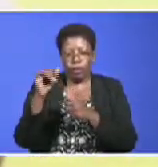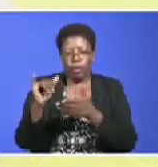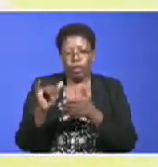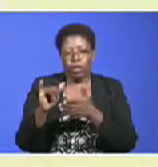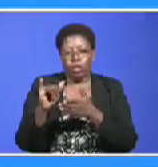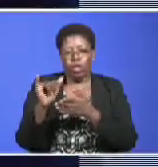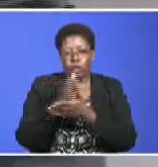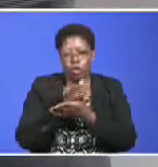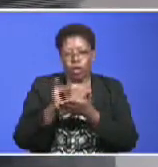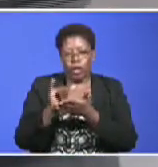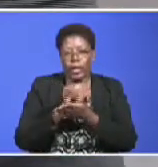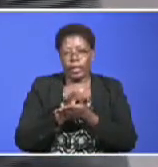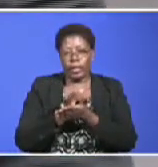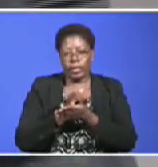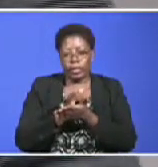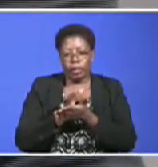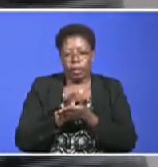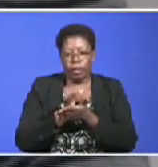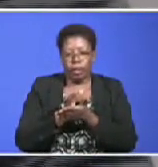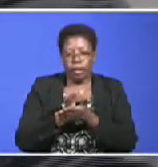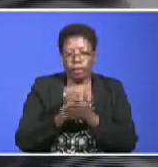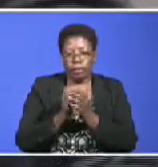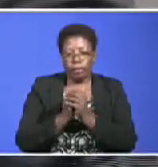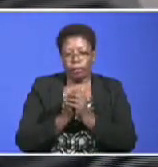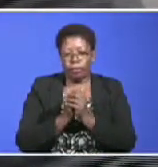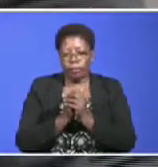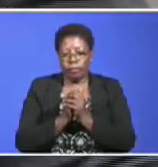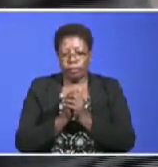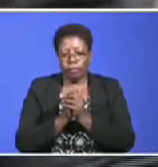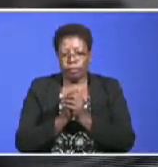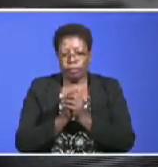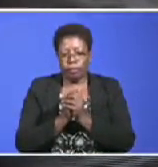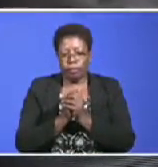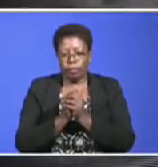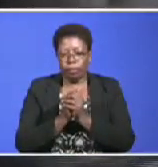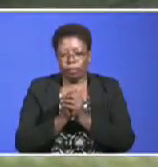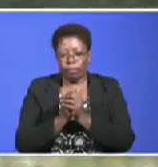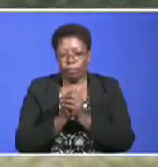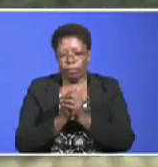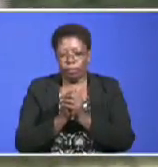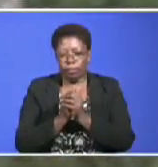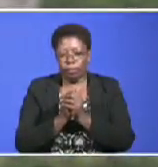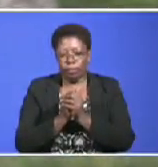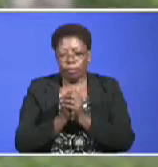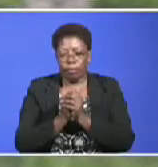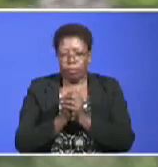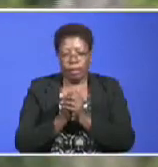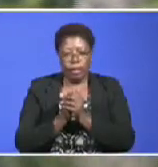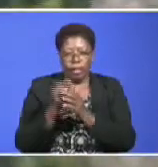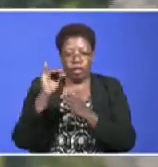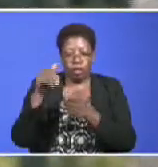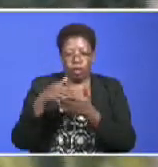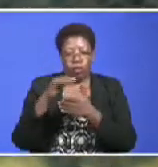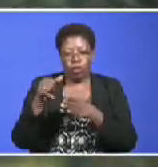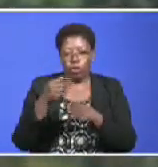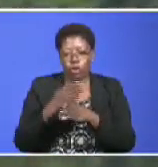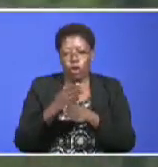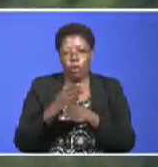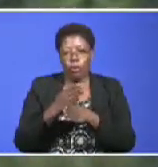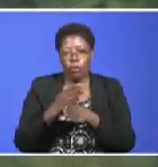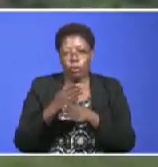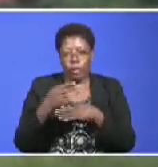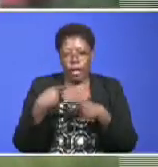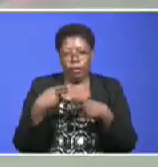been hired by the Toronto Blue Jays as the outfield coordinator in the player development department. In his new role, Richardson will be responsible for leading a